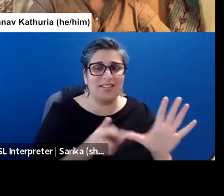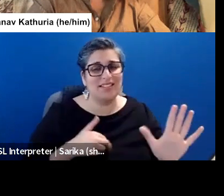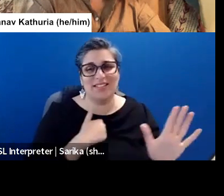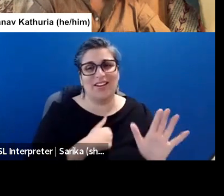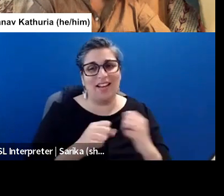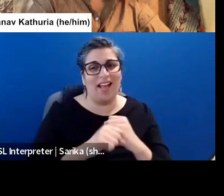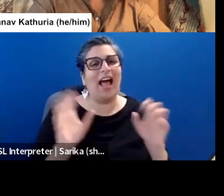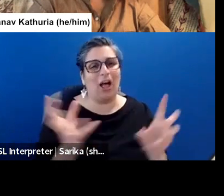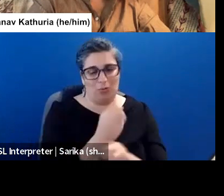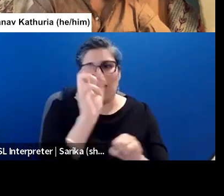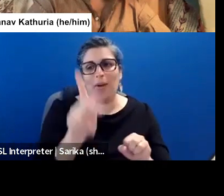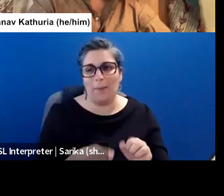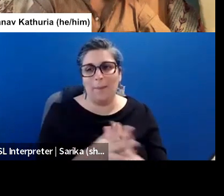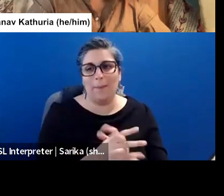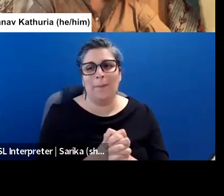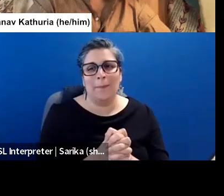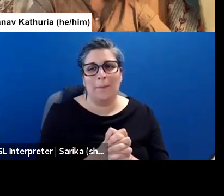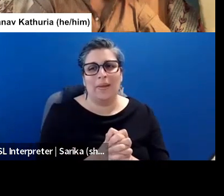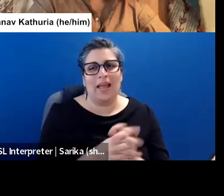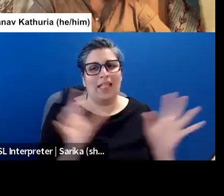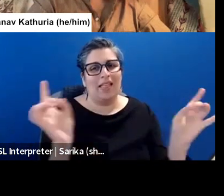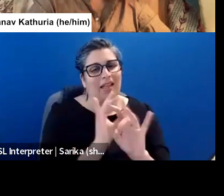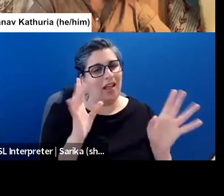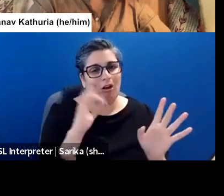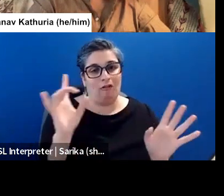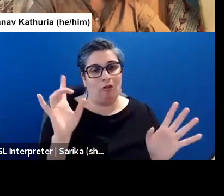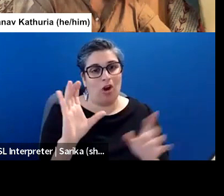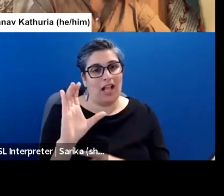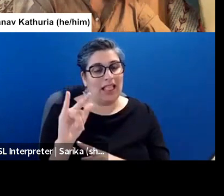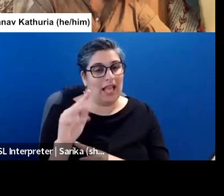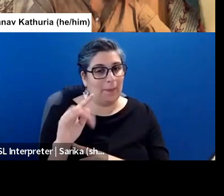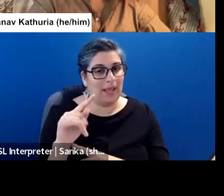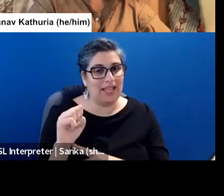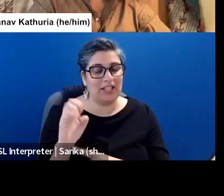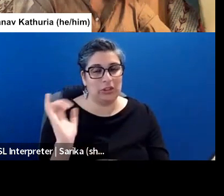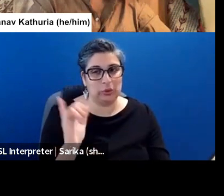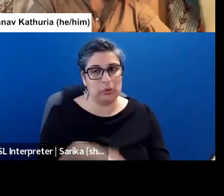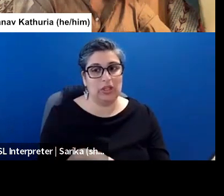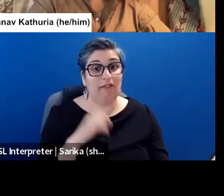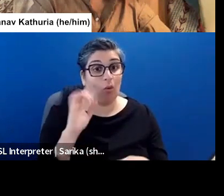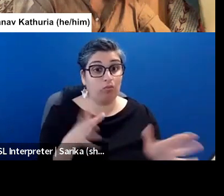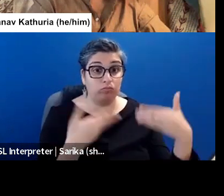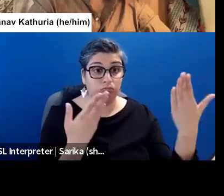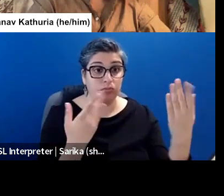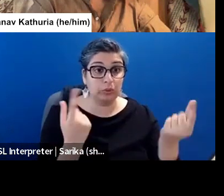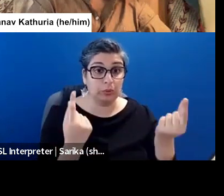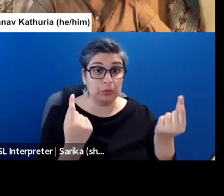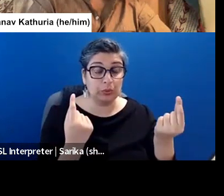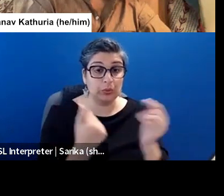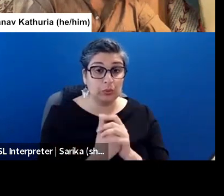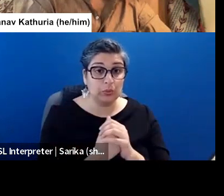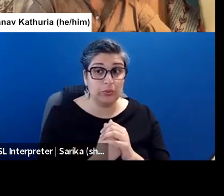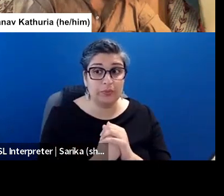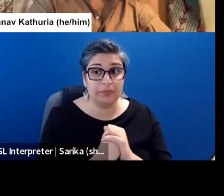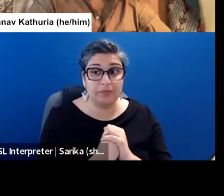I'll wrap up. And they're terrible for the climate too. And for recommendations of what to do,